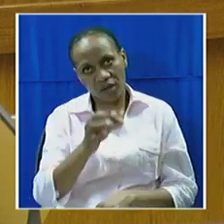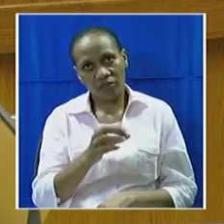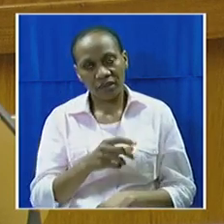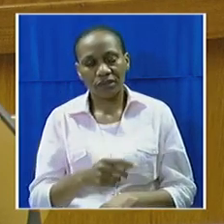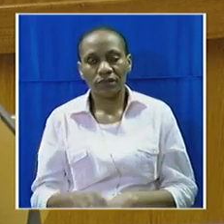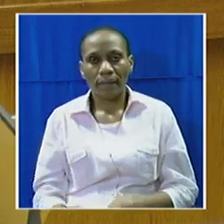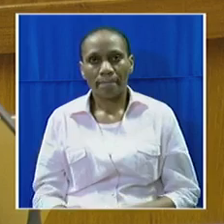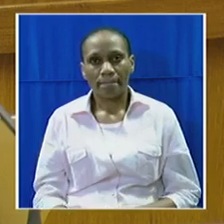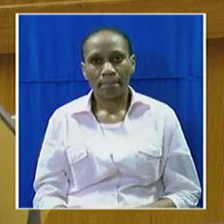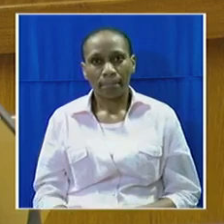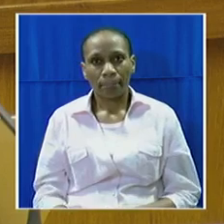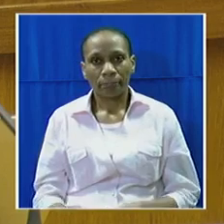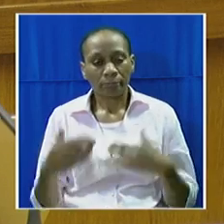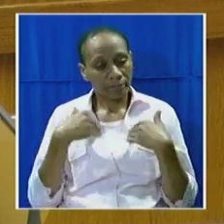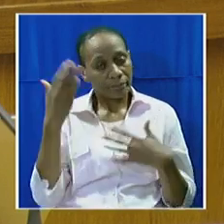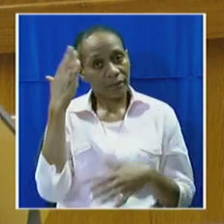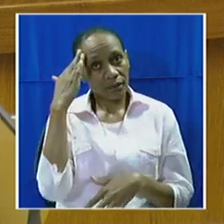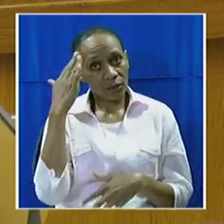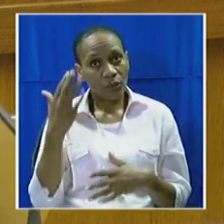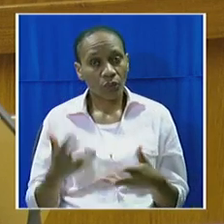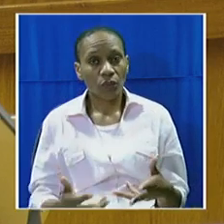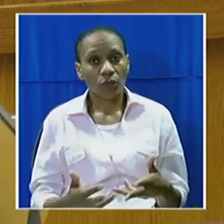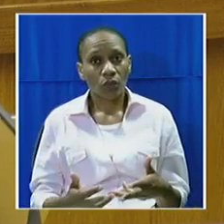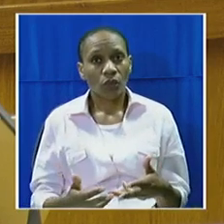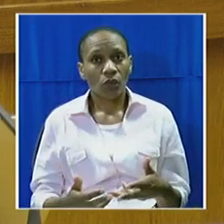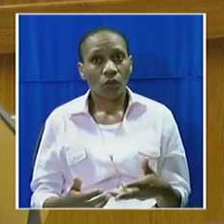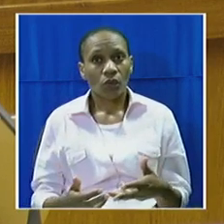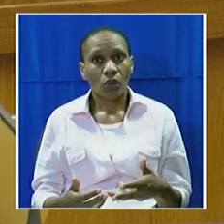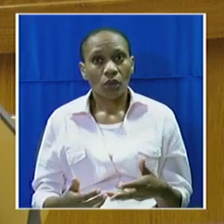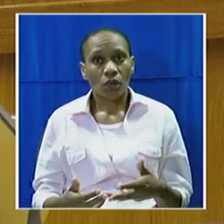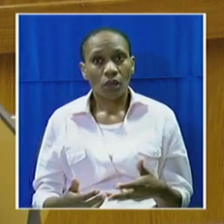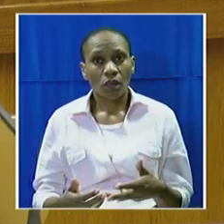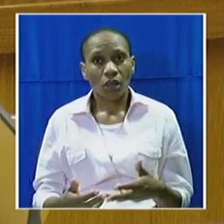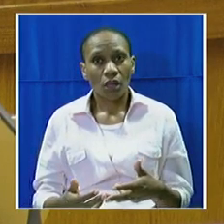government. We know that it is